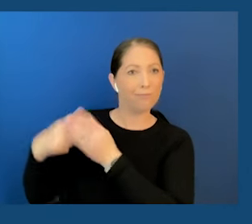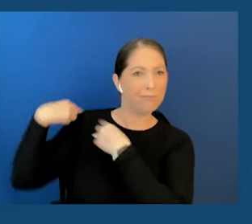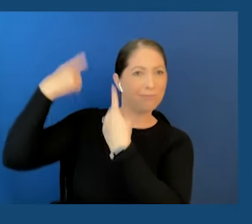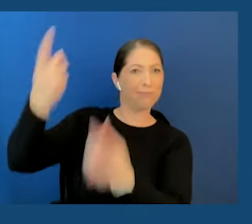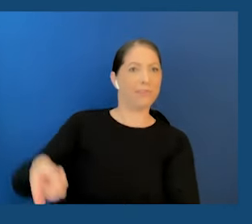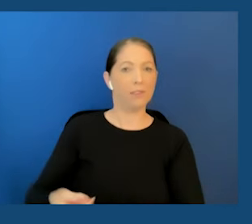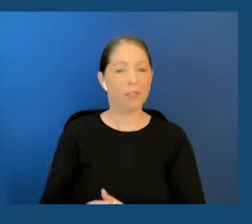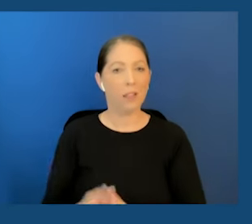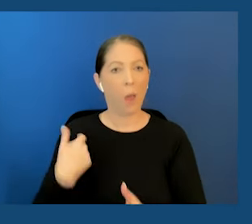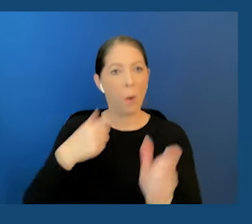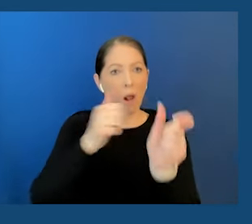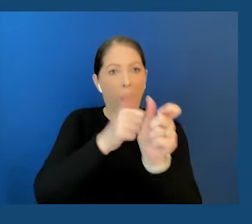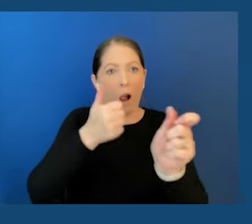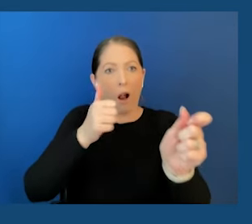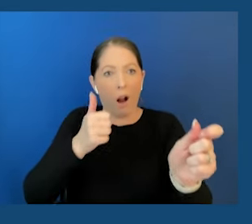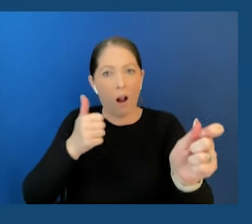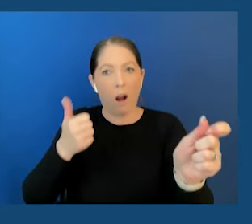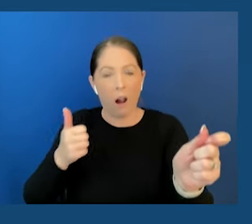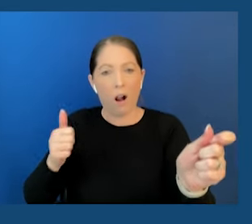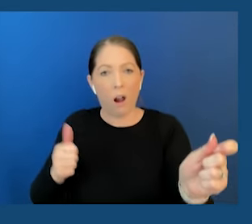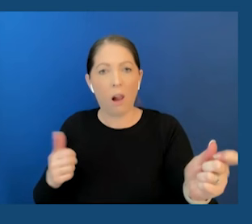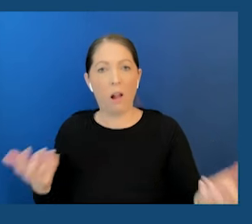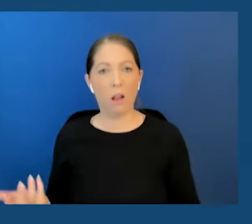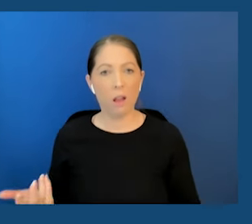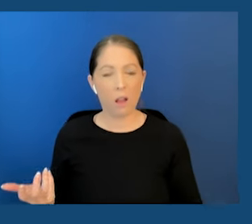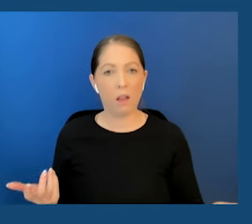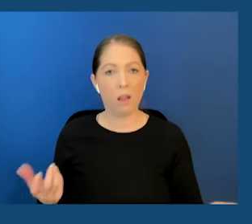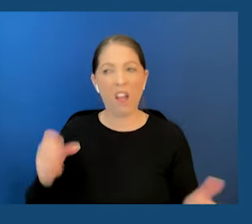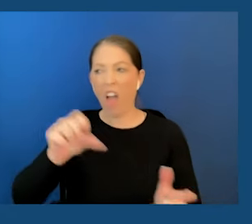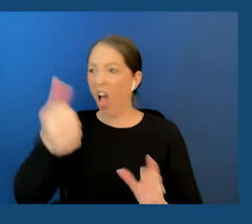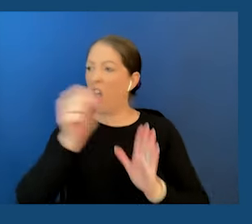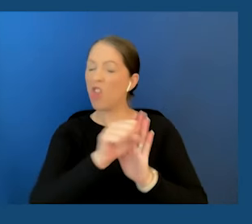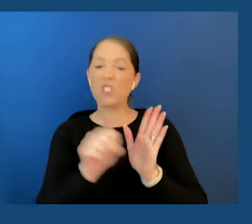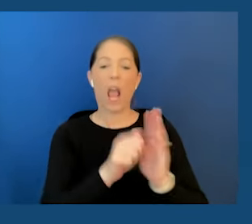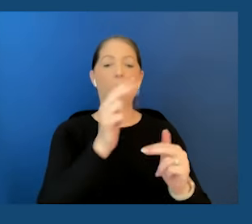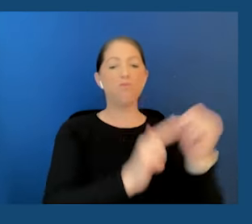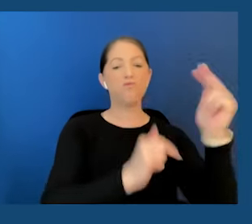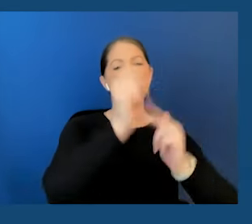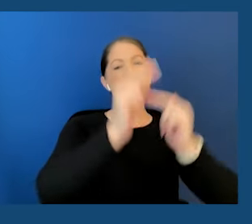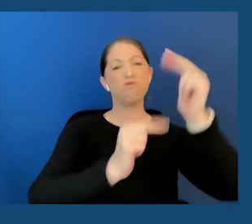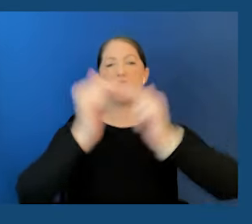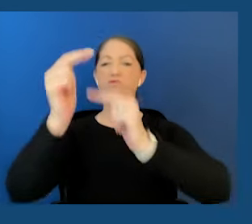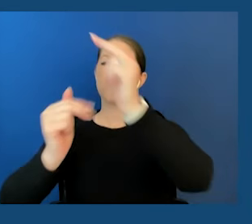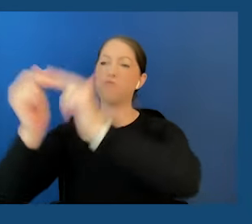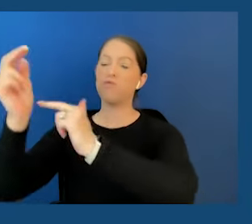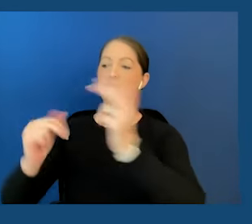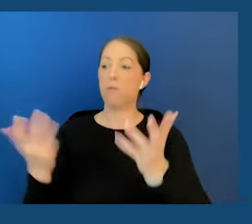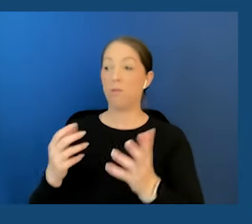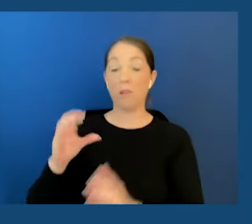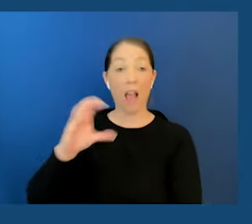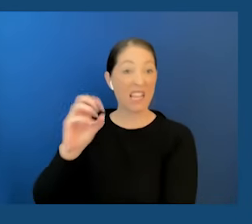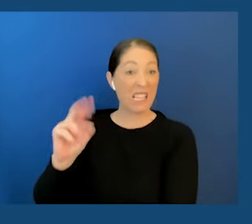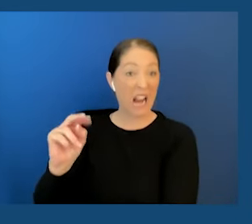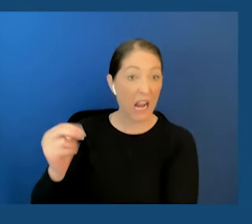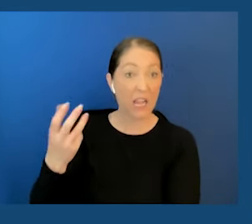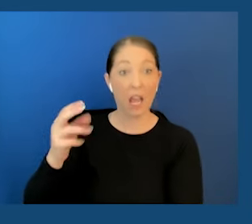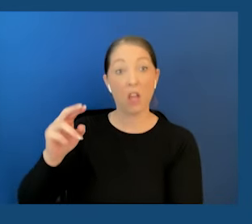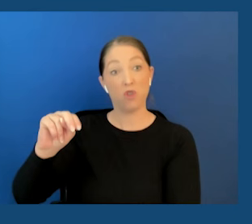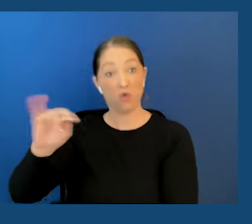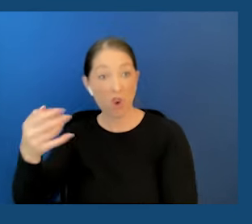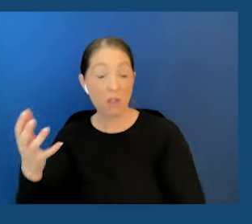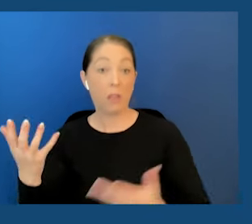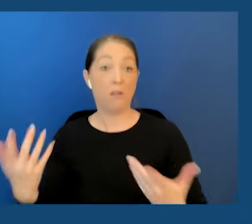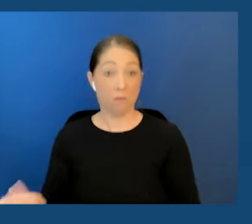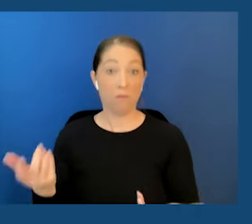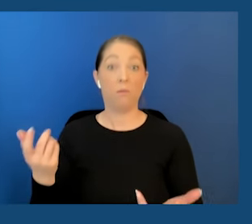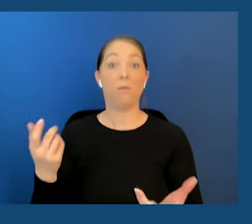behind. We fell behind other states that were building, even our neighbors, Connecticut, New Jersey. So when you talk about the out-migration